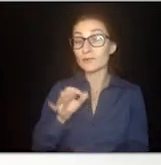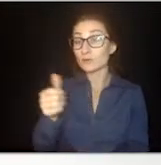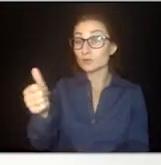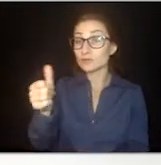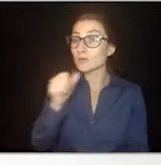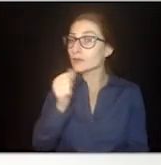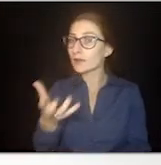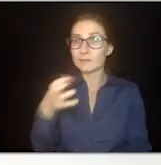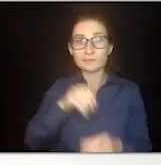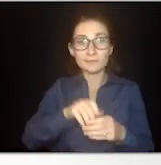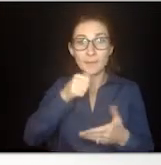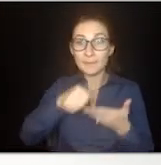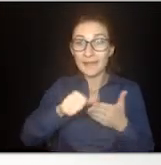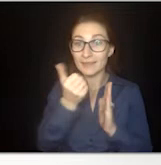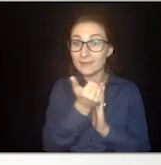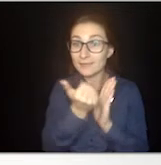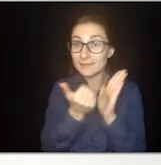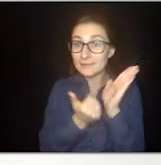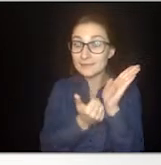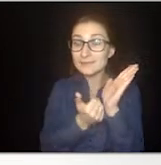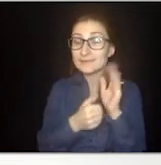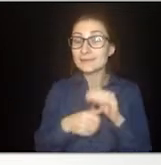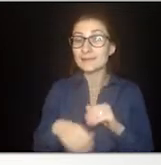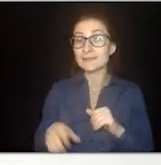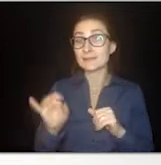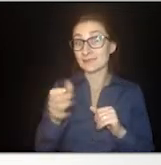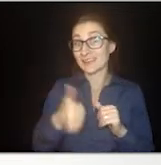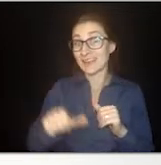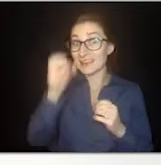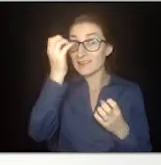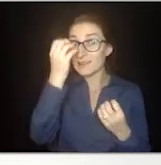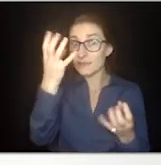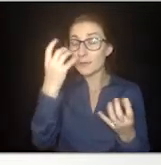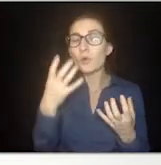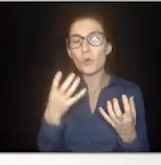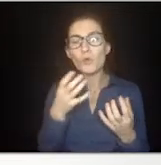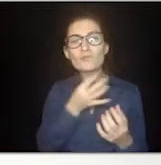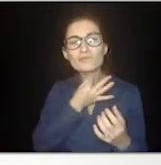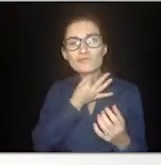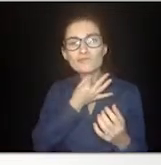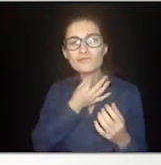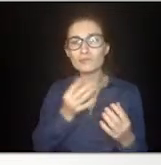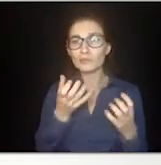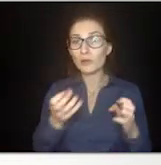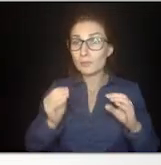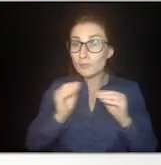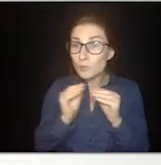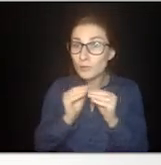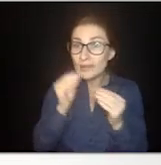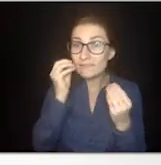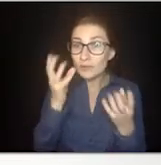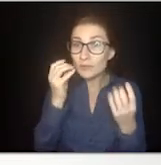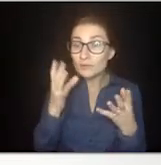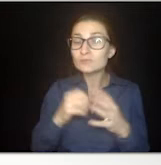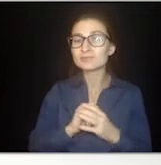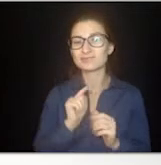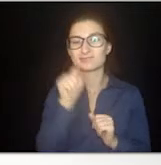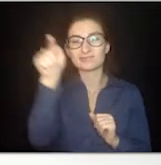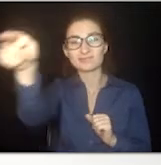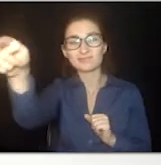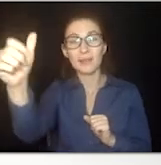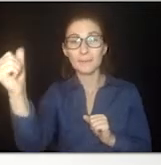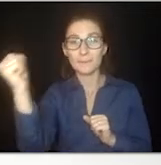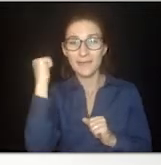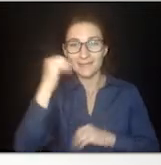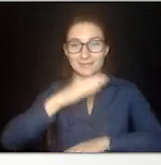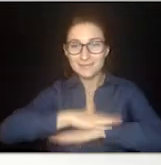mailing list and anything that we say today or that we give you any information, you're like, wow, I'd like to know more about that. On the back